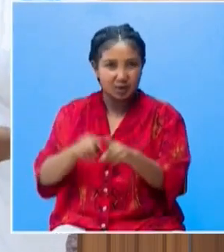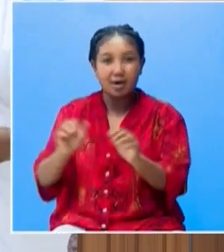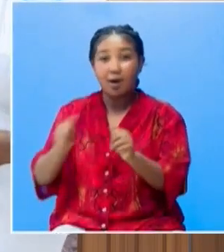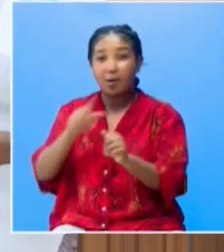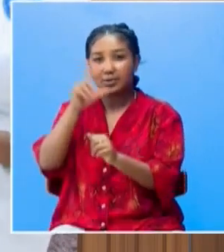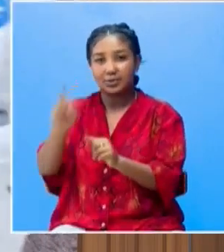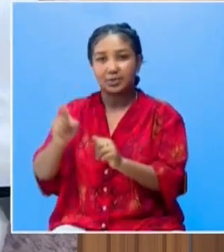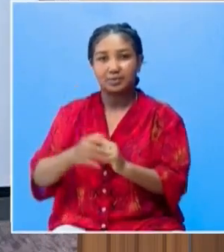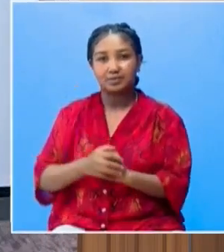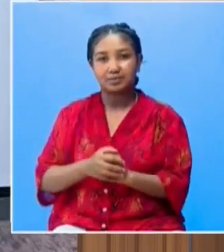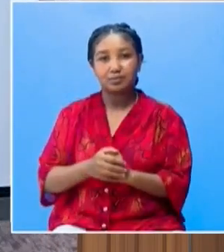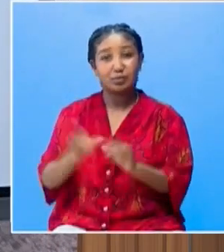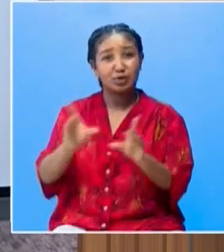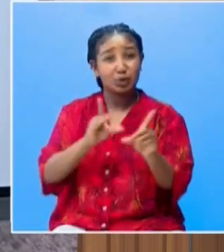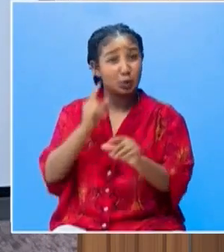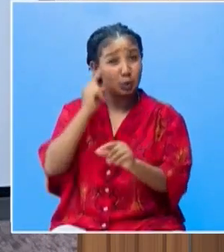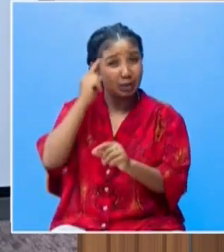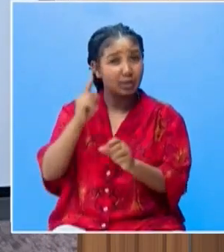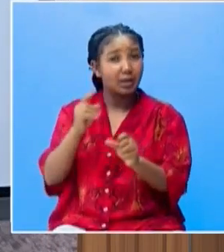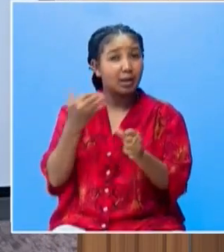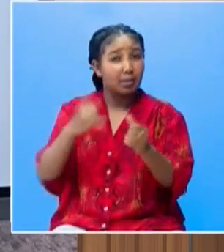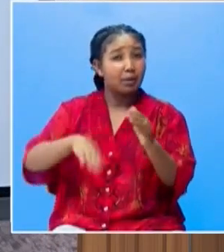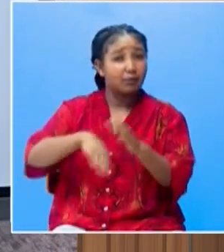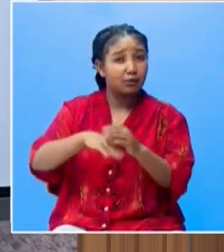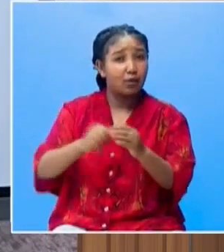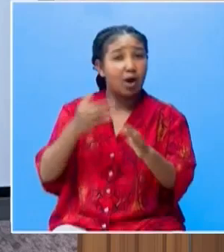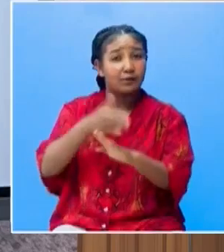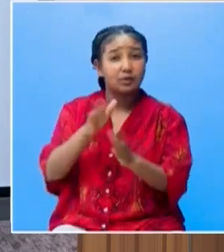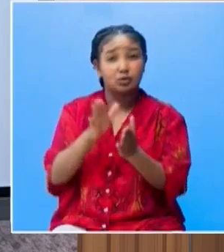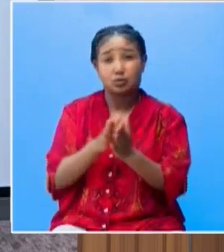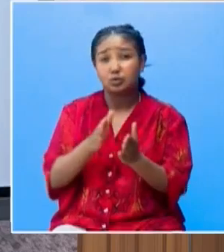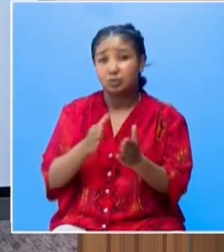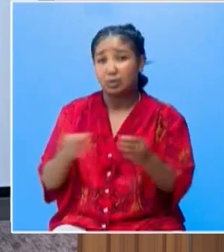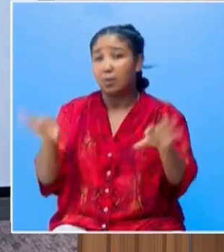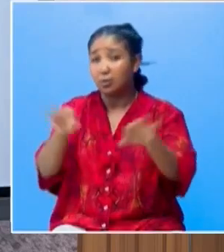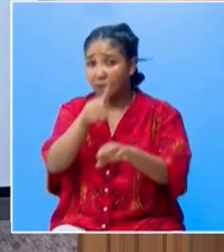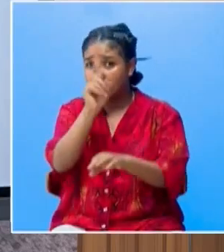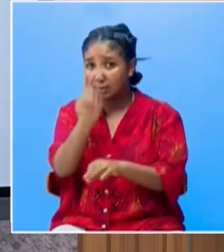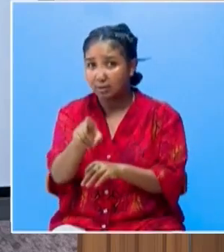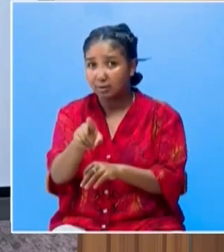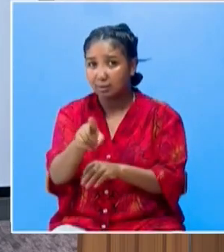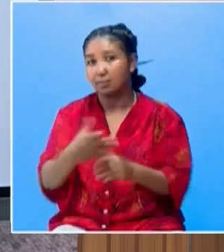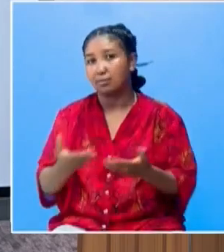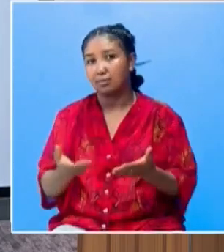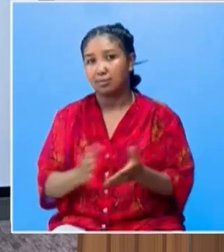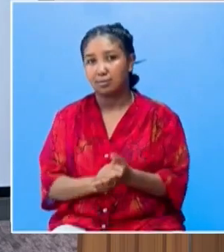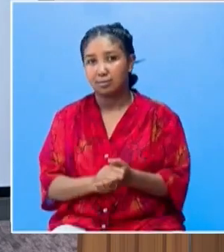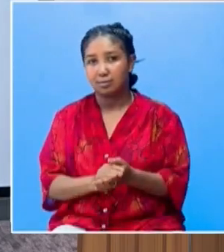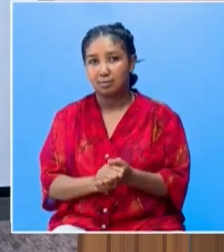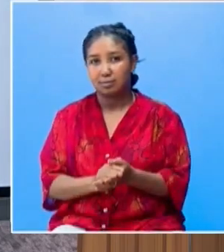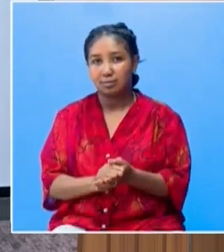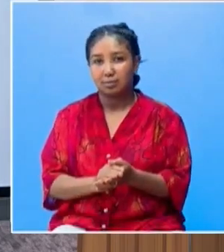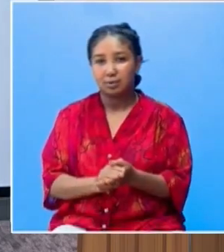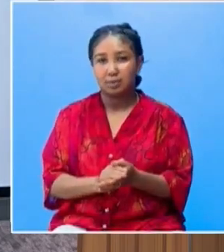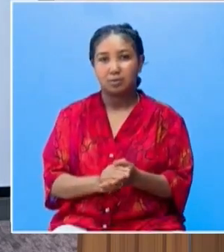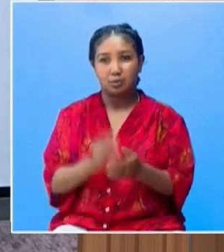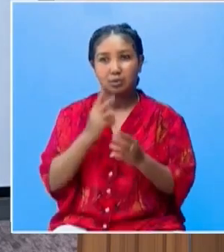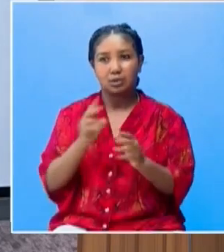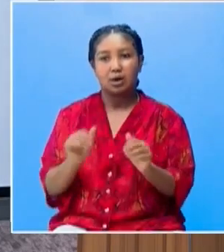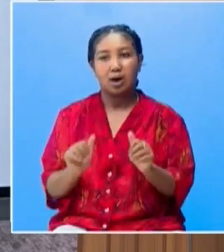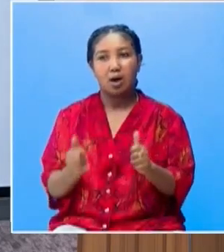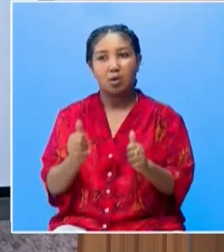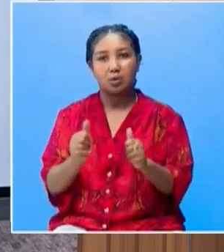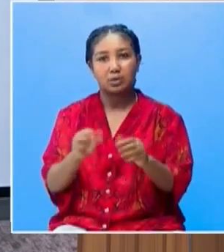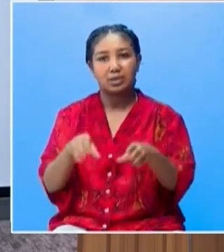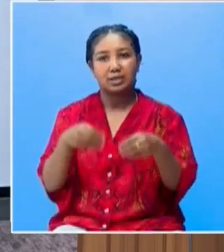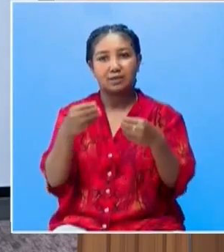ask them? Do you think playing football after school is important? Yeah? We will see how we give